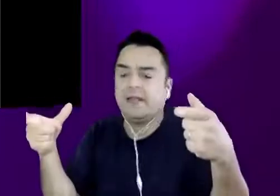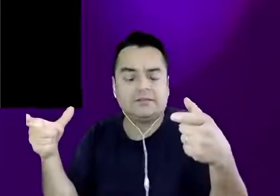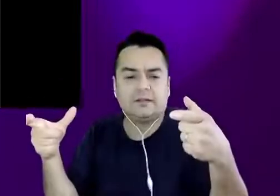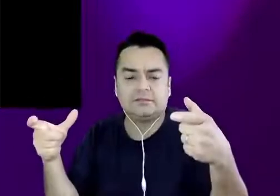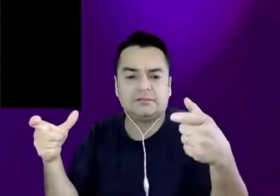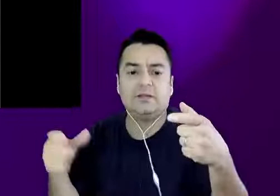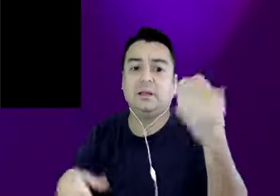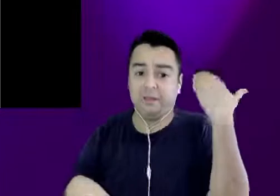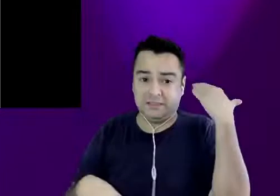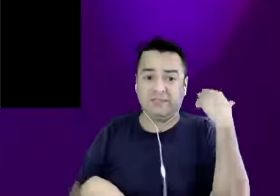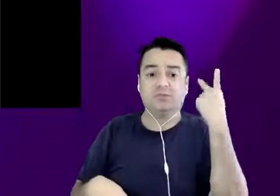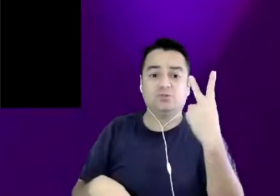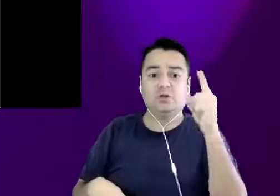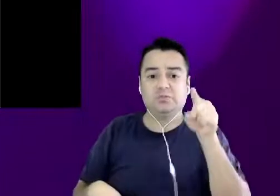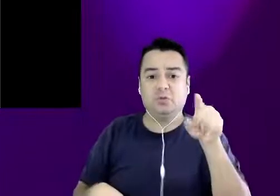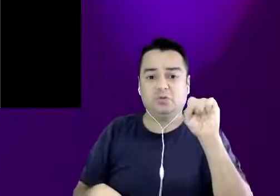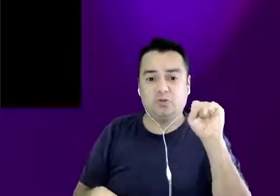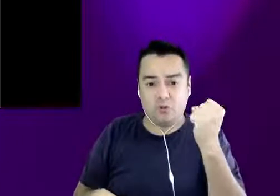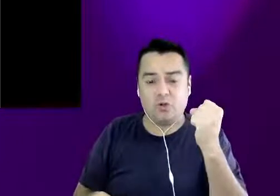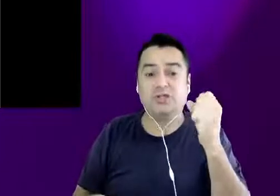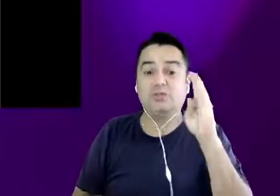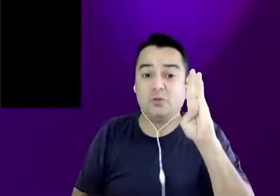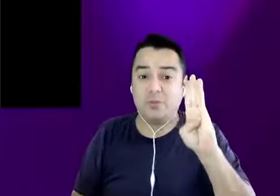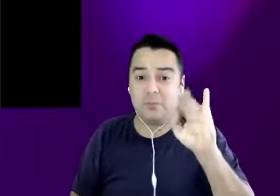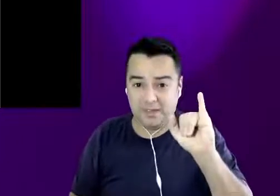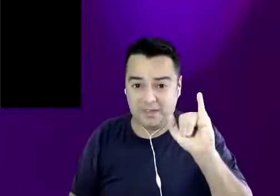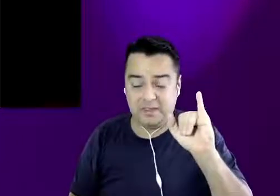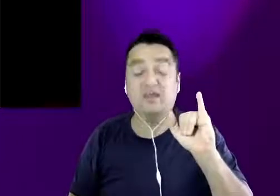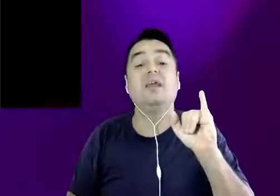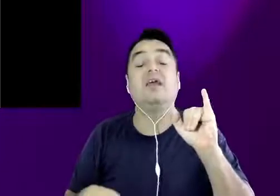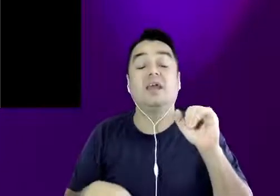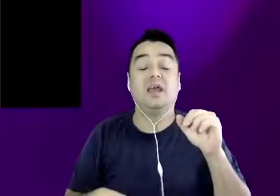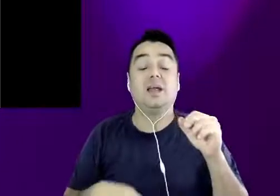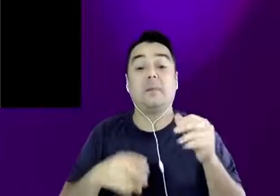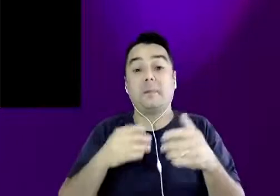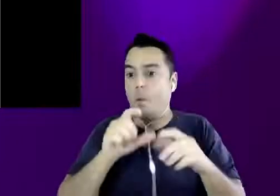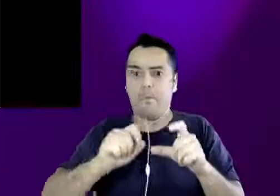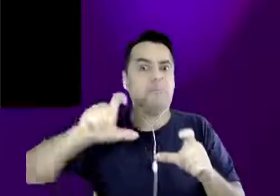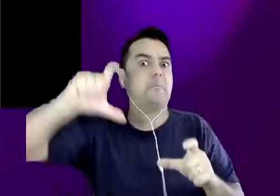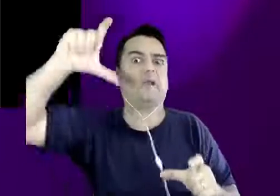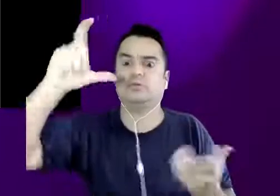in the year 2000. Now we are talking about $74 billion